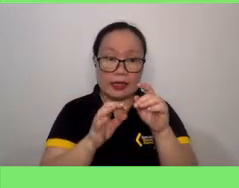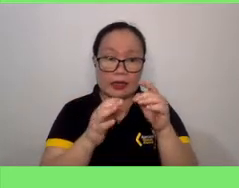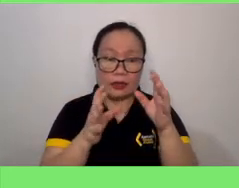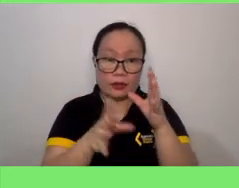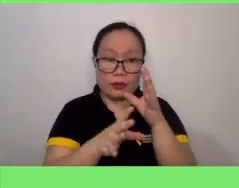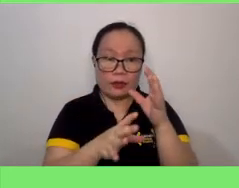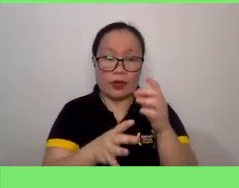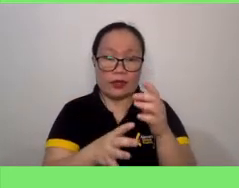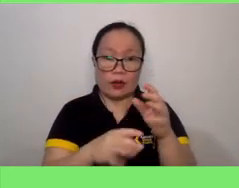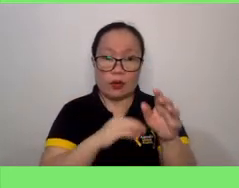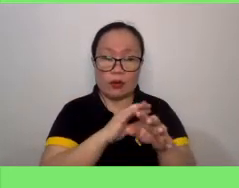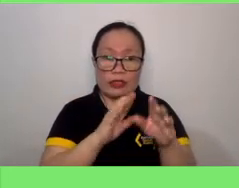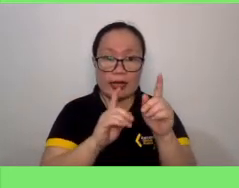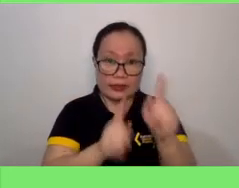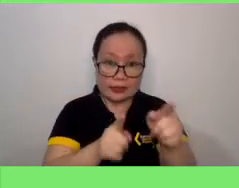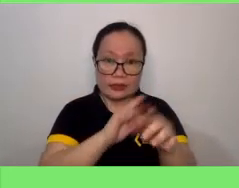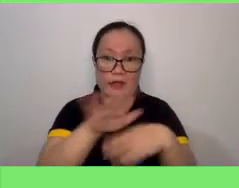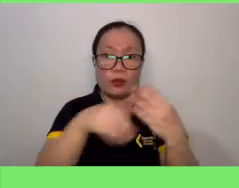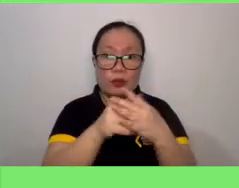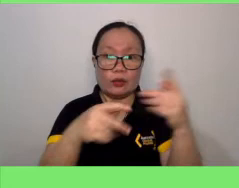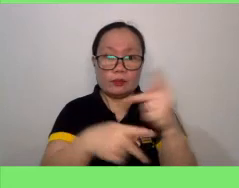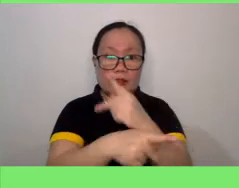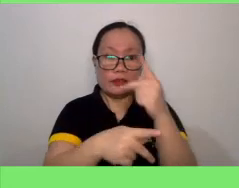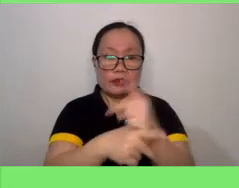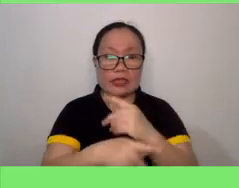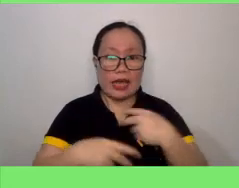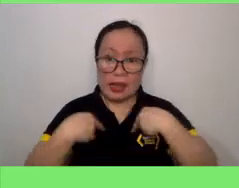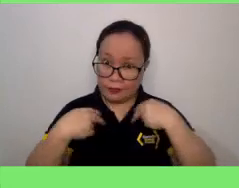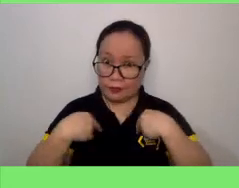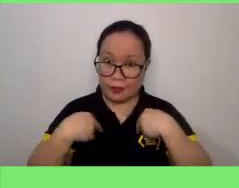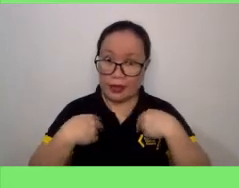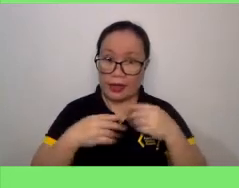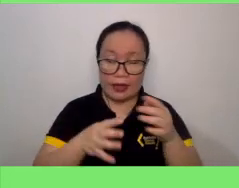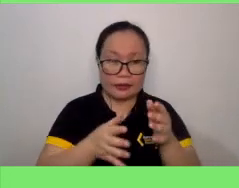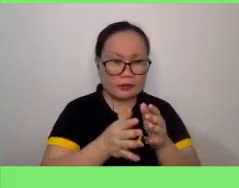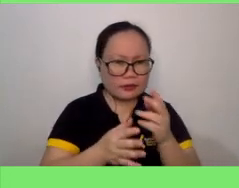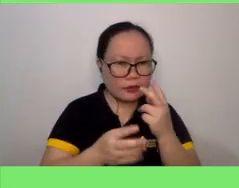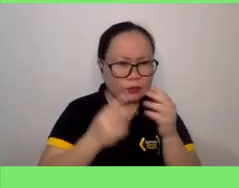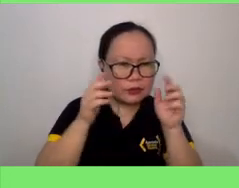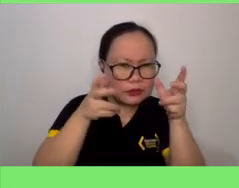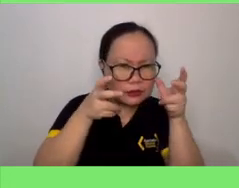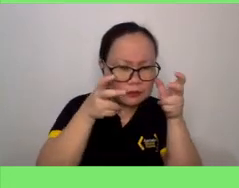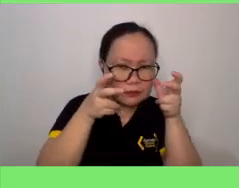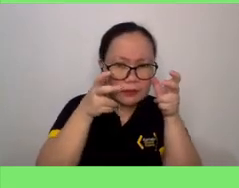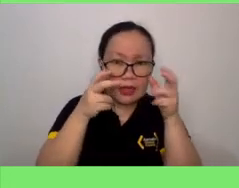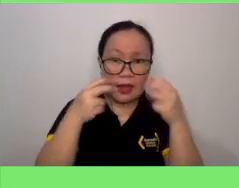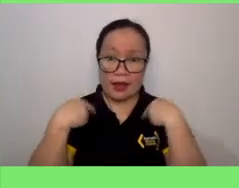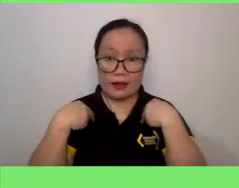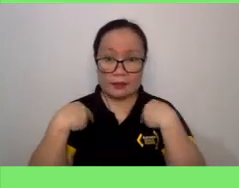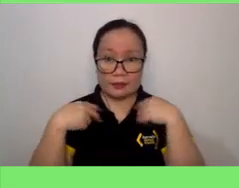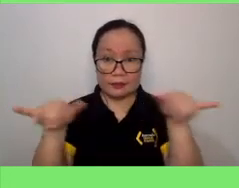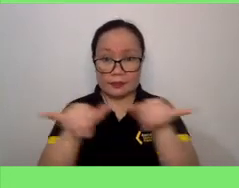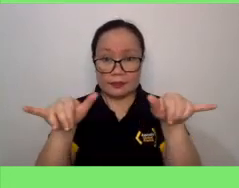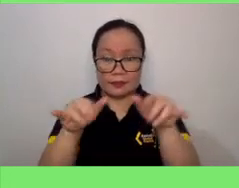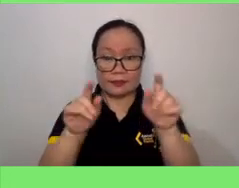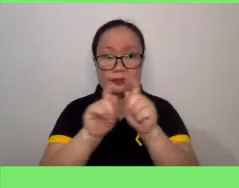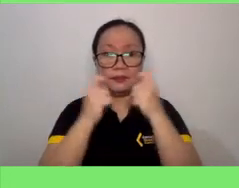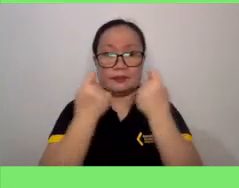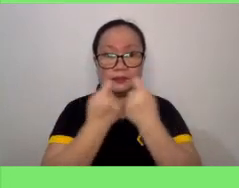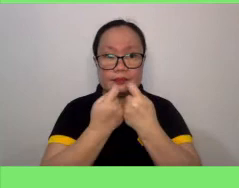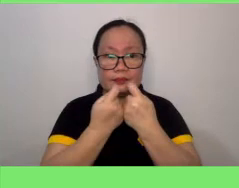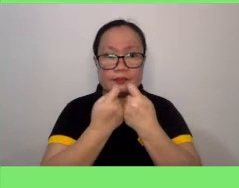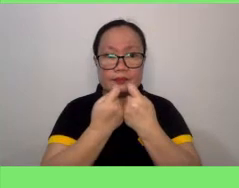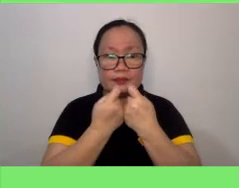product nito, titingnan po natin, meron ba ditong like terms? Pag sinabi nating like terms, di ba, pareho yung literal